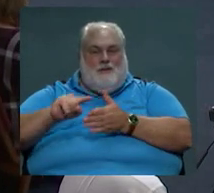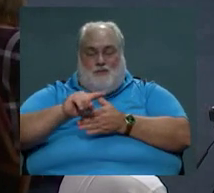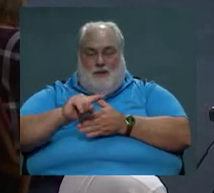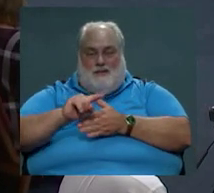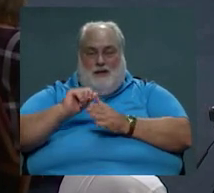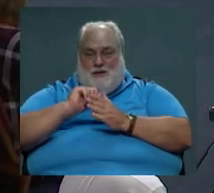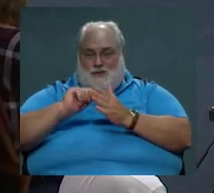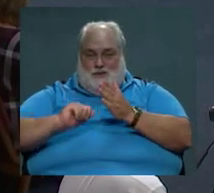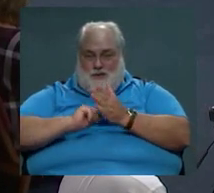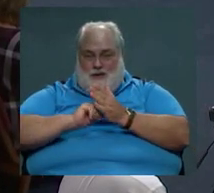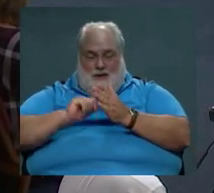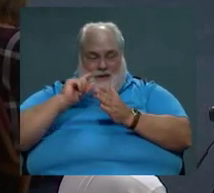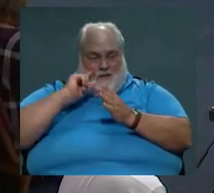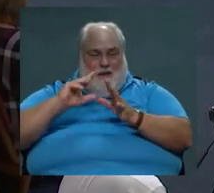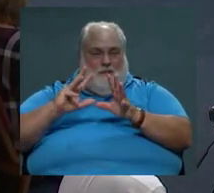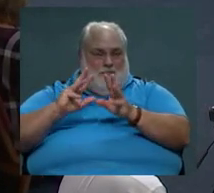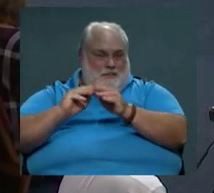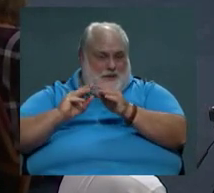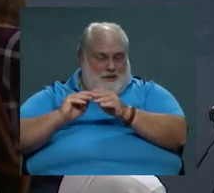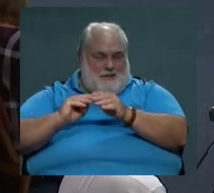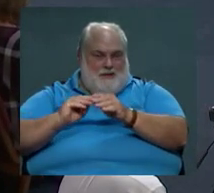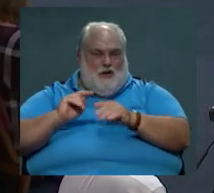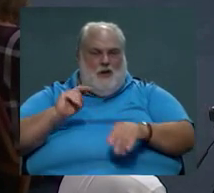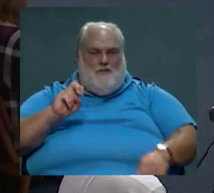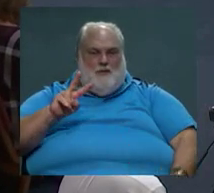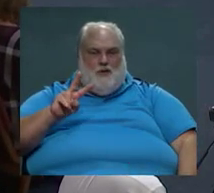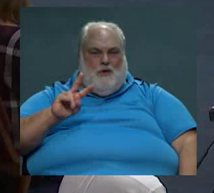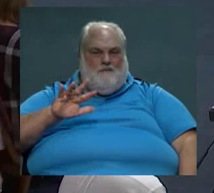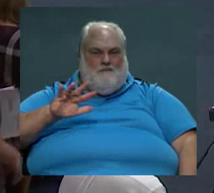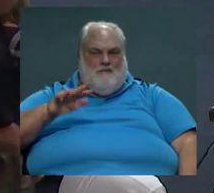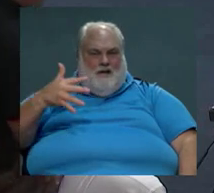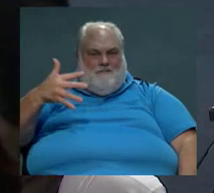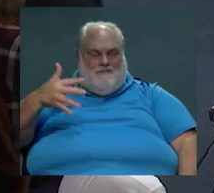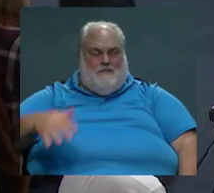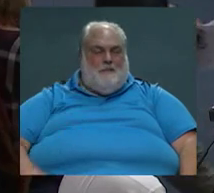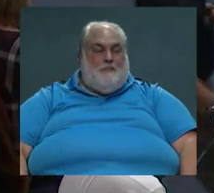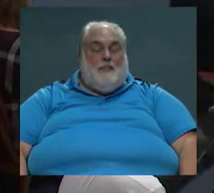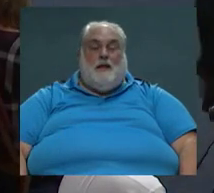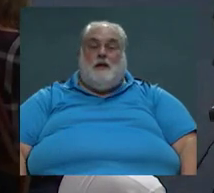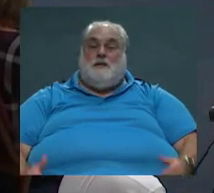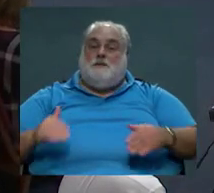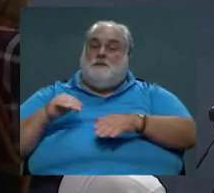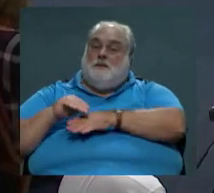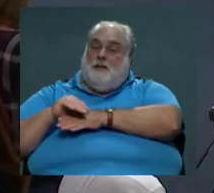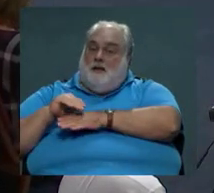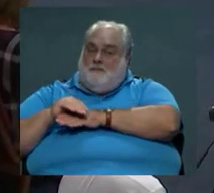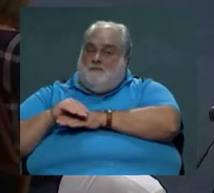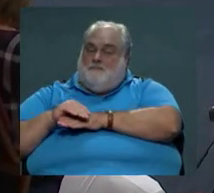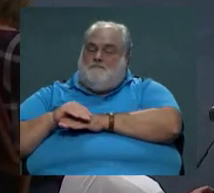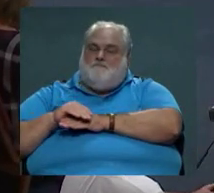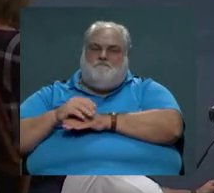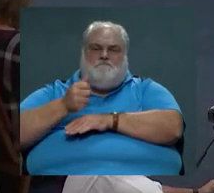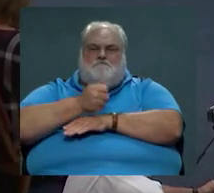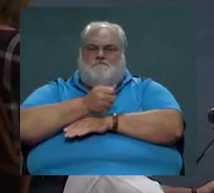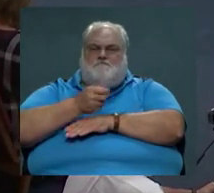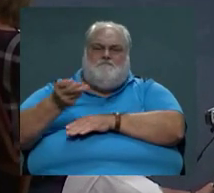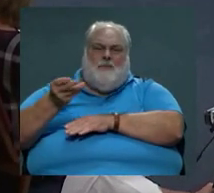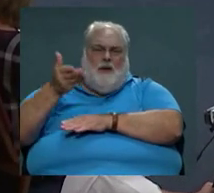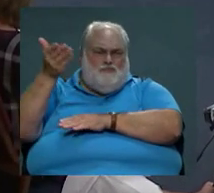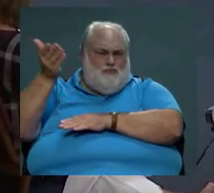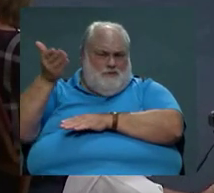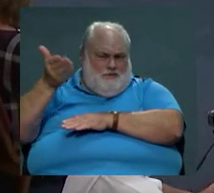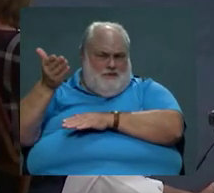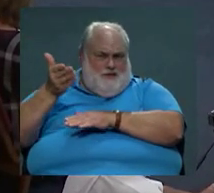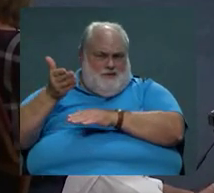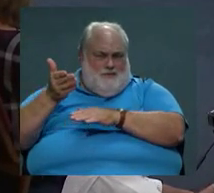activities for our agenda meeting on November 5th. We have a lot of presentations to take care of first before we get